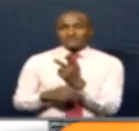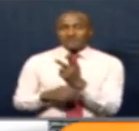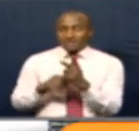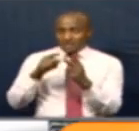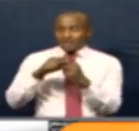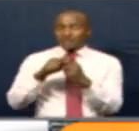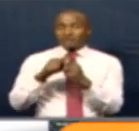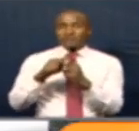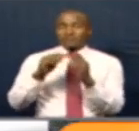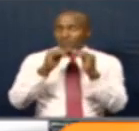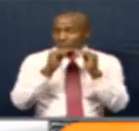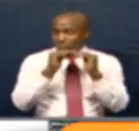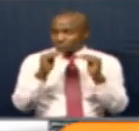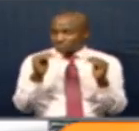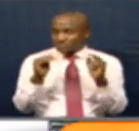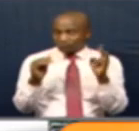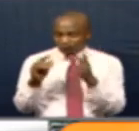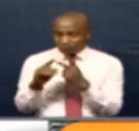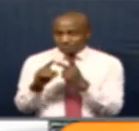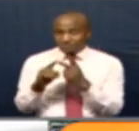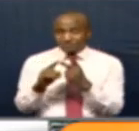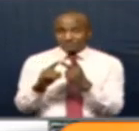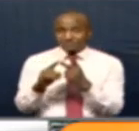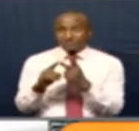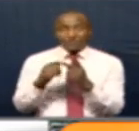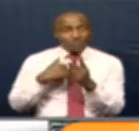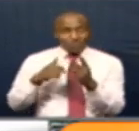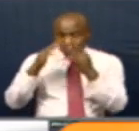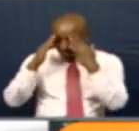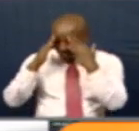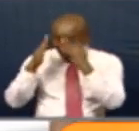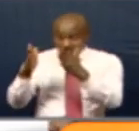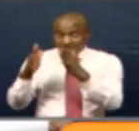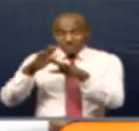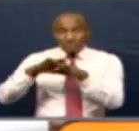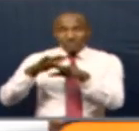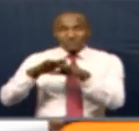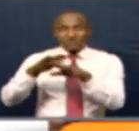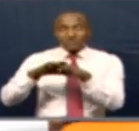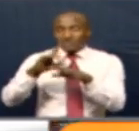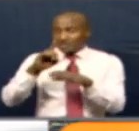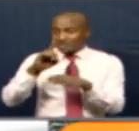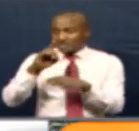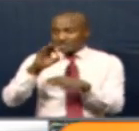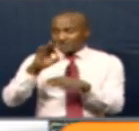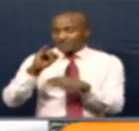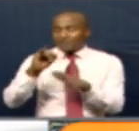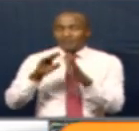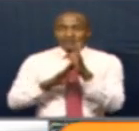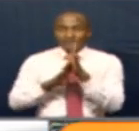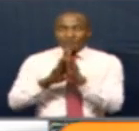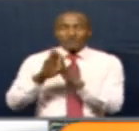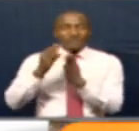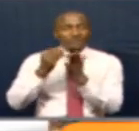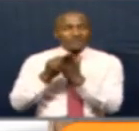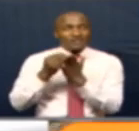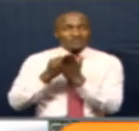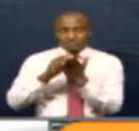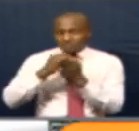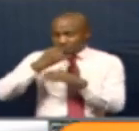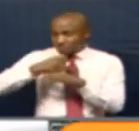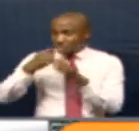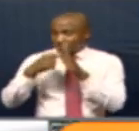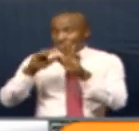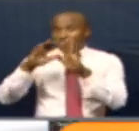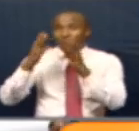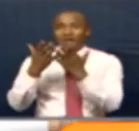equity basically, and then tier two we are dealing with the DFIs, development financing institution like the World Bank.